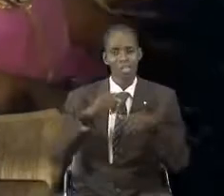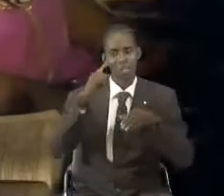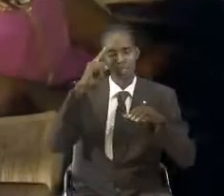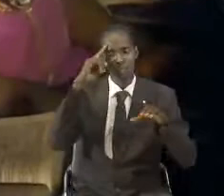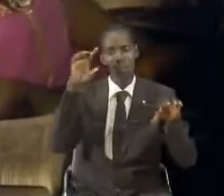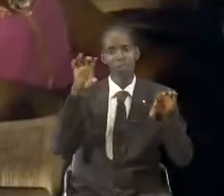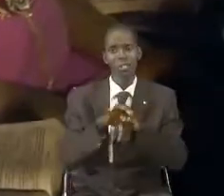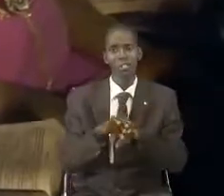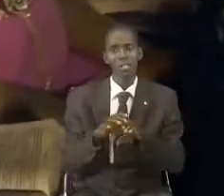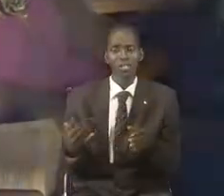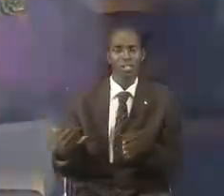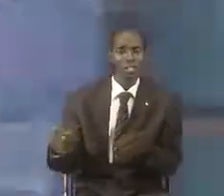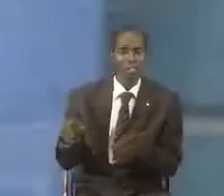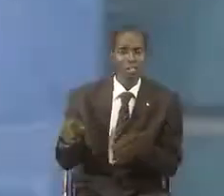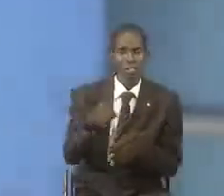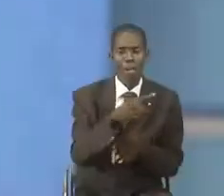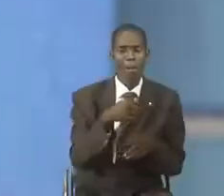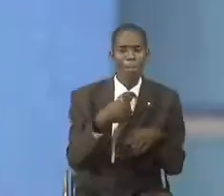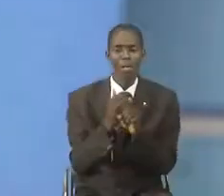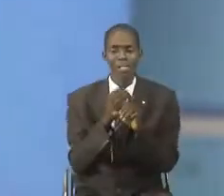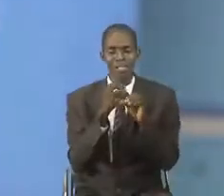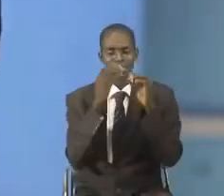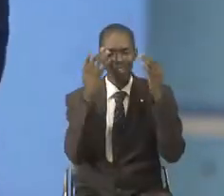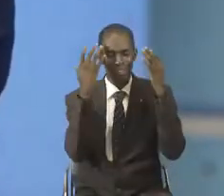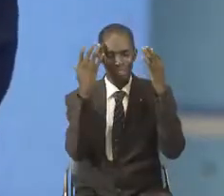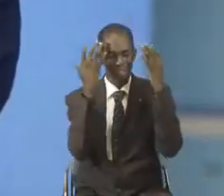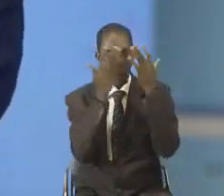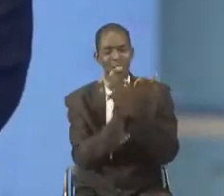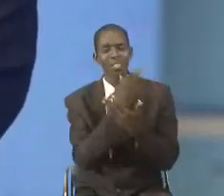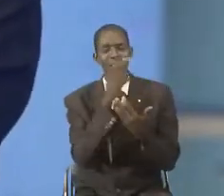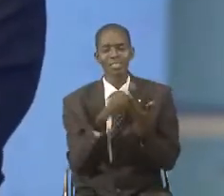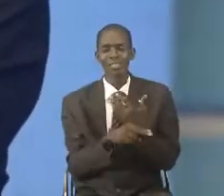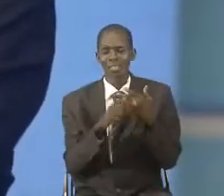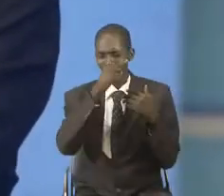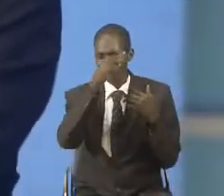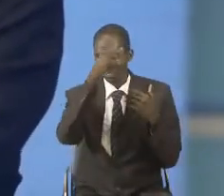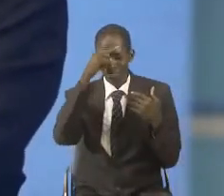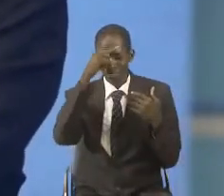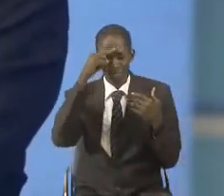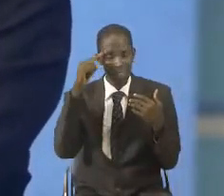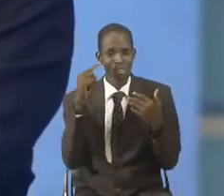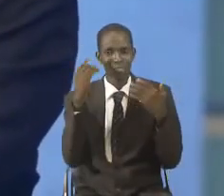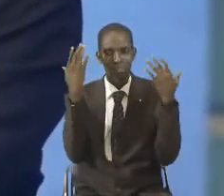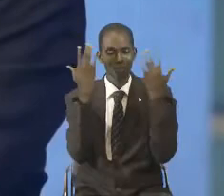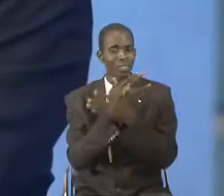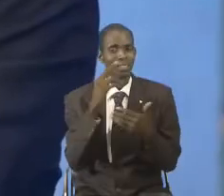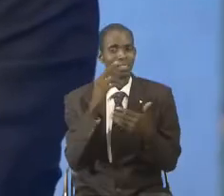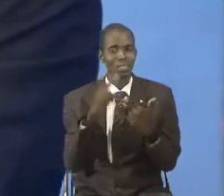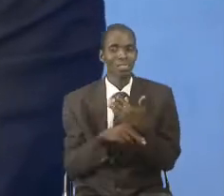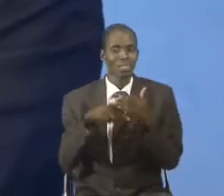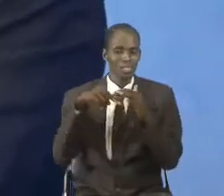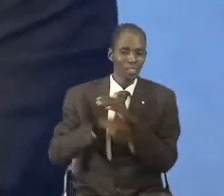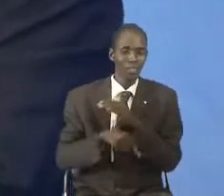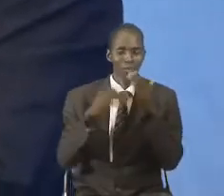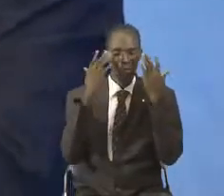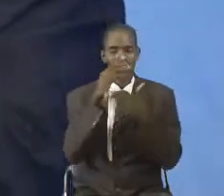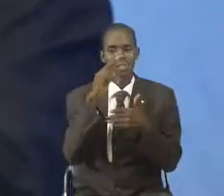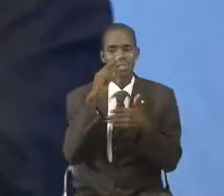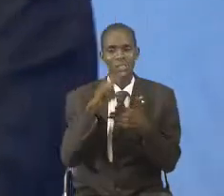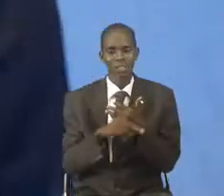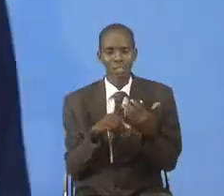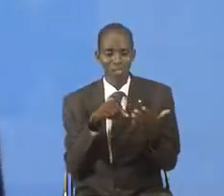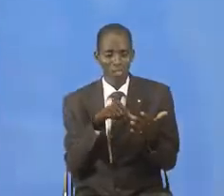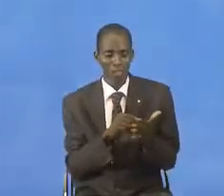Any decision, any covenant they make in darkness, deep